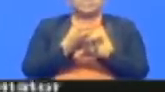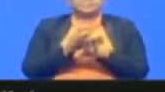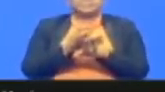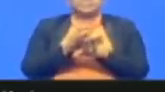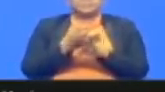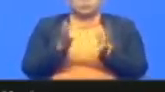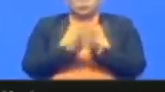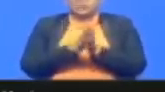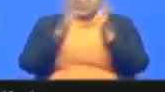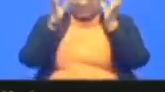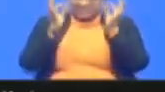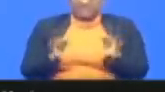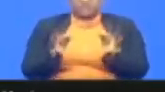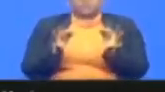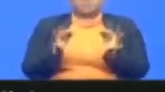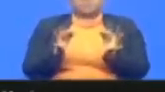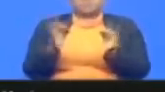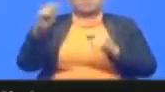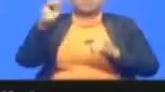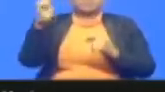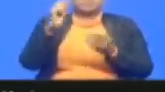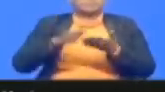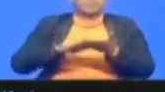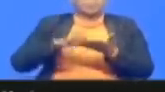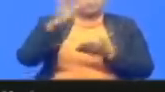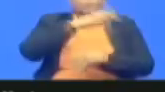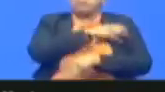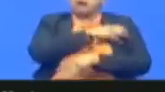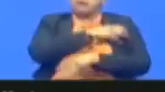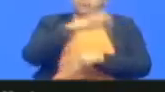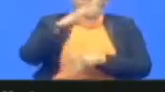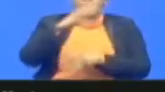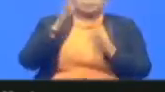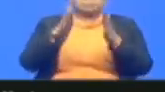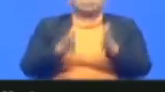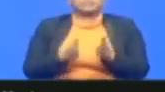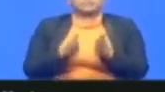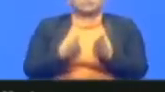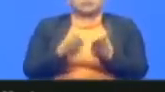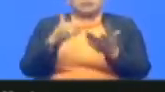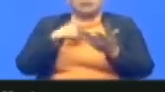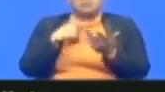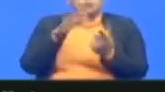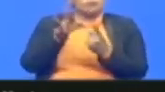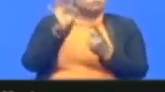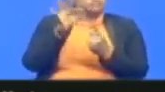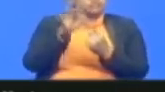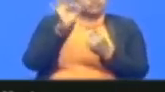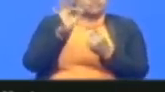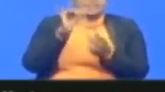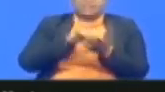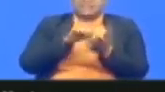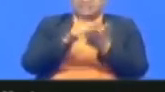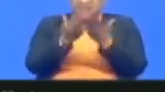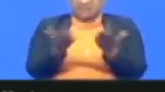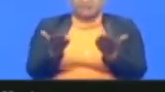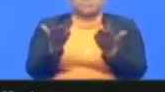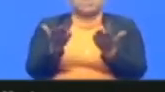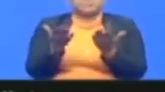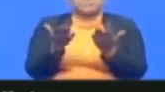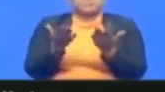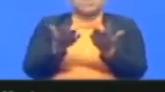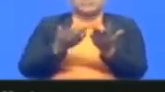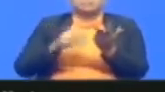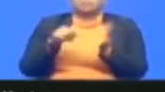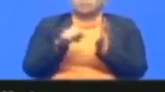decisions, Kenya's most powerful man in the public financial sector will run with the option that brings to his doorstep the least